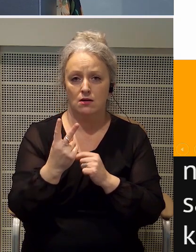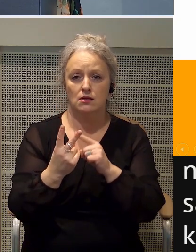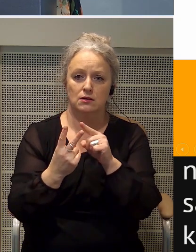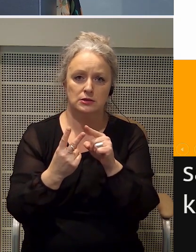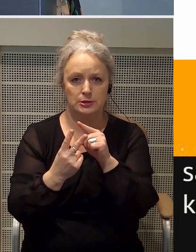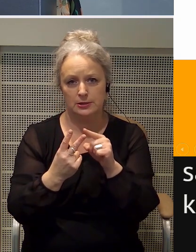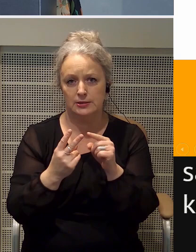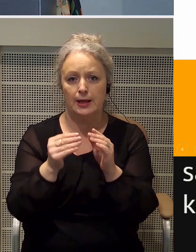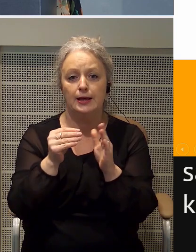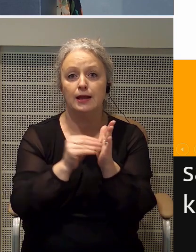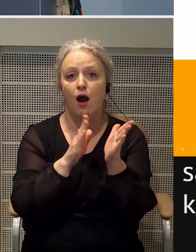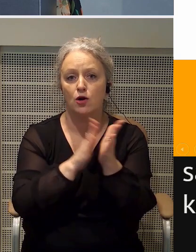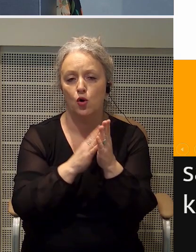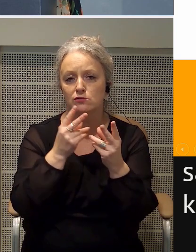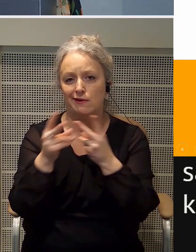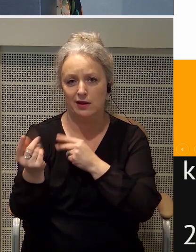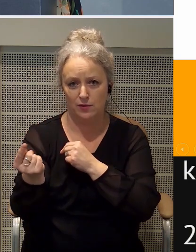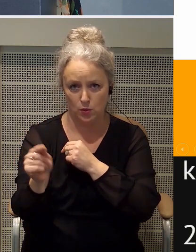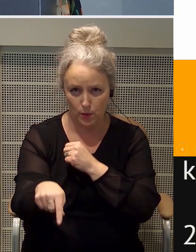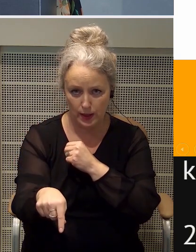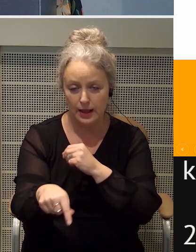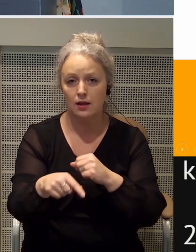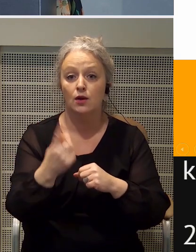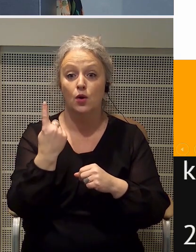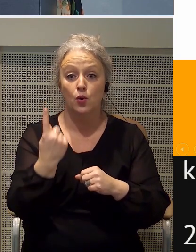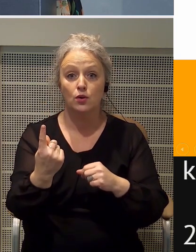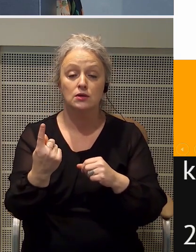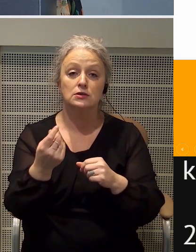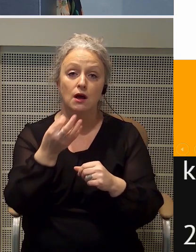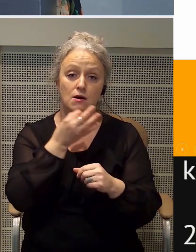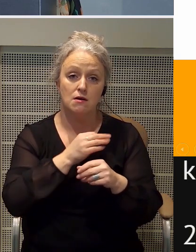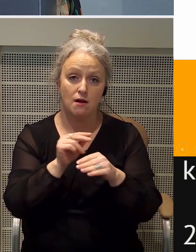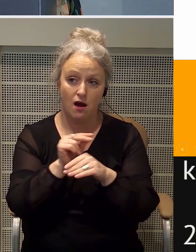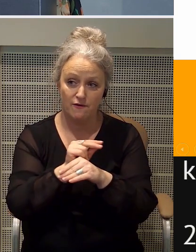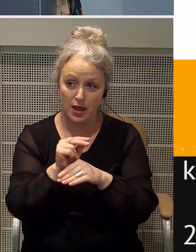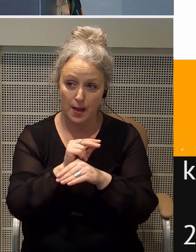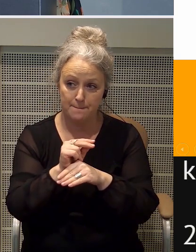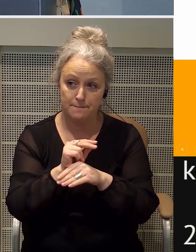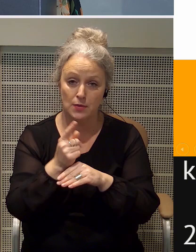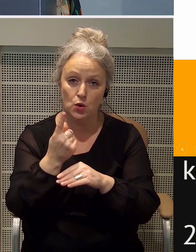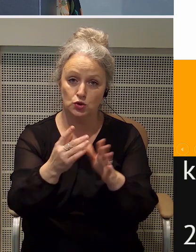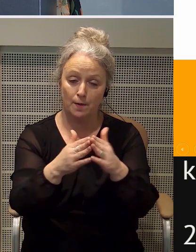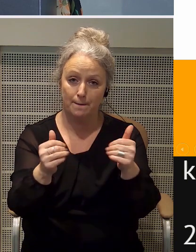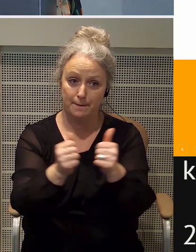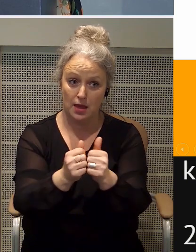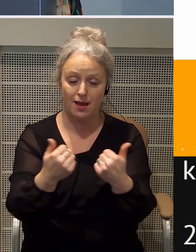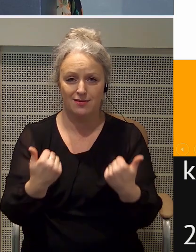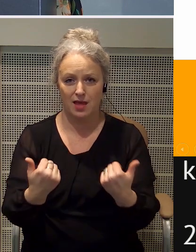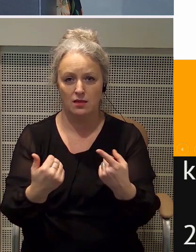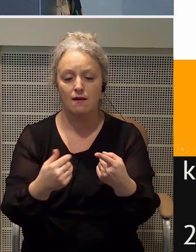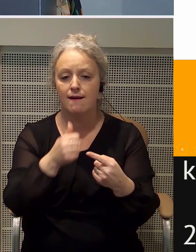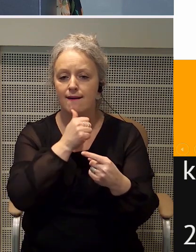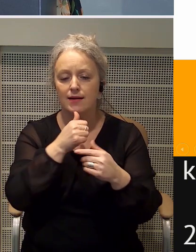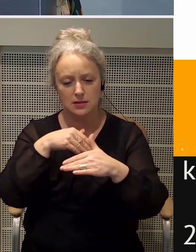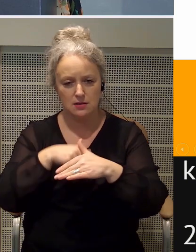2018, we had two different diagnoses, but the treatment was the